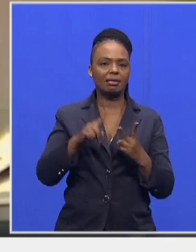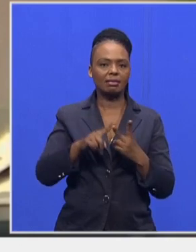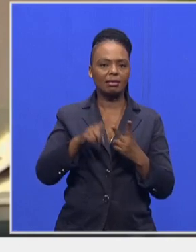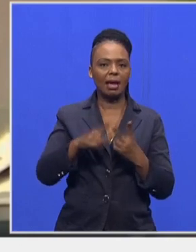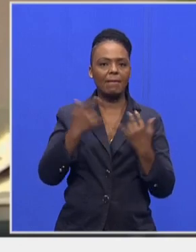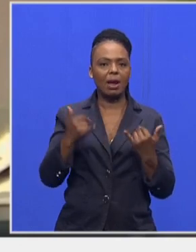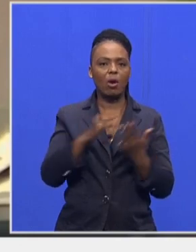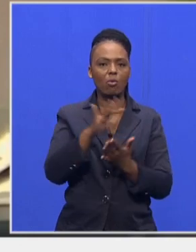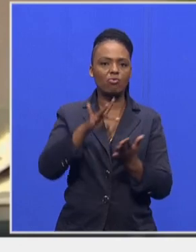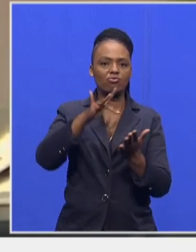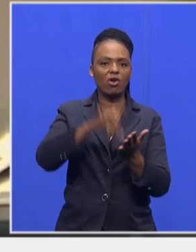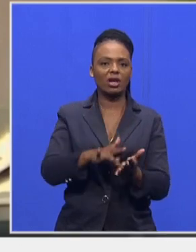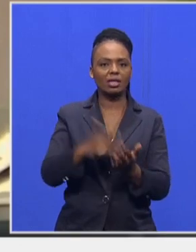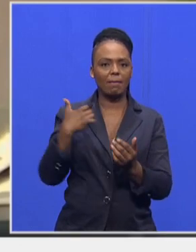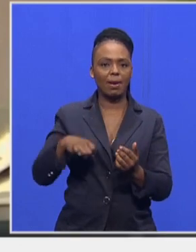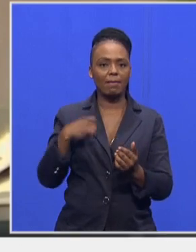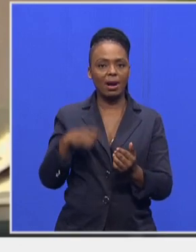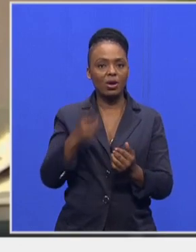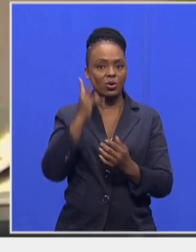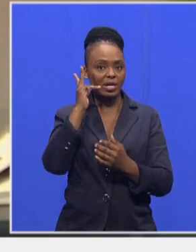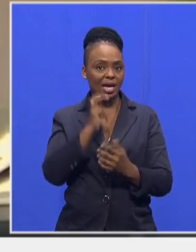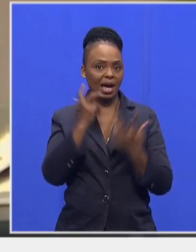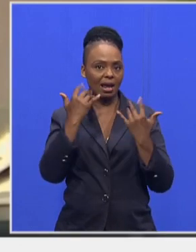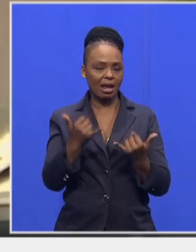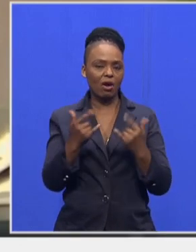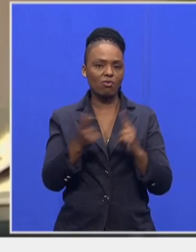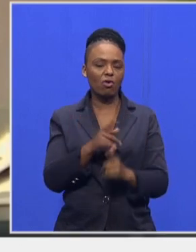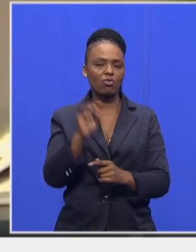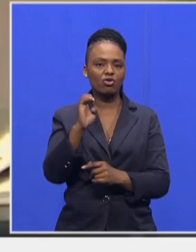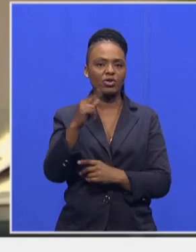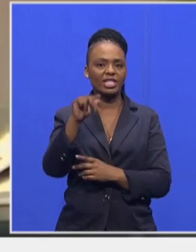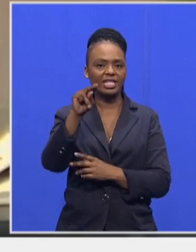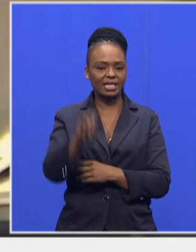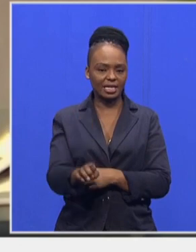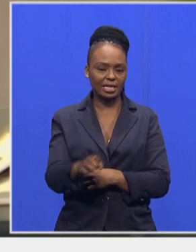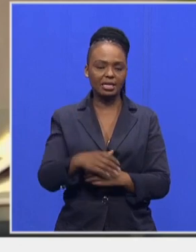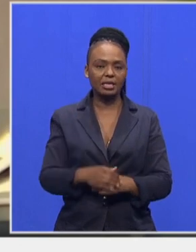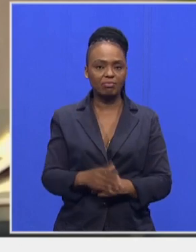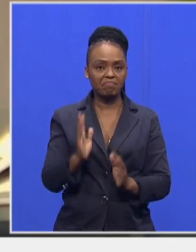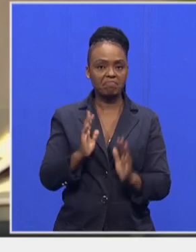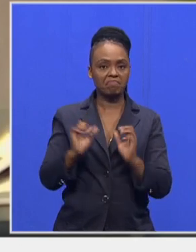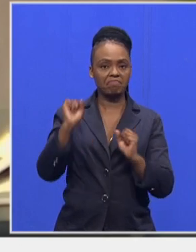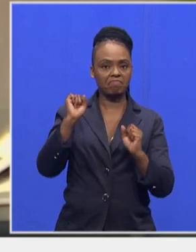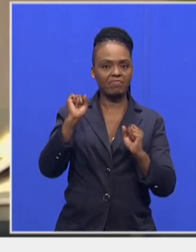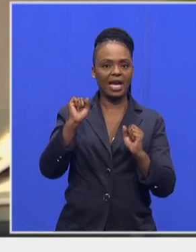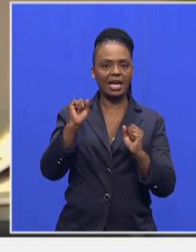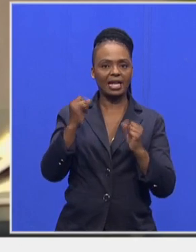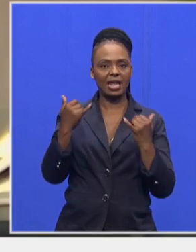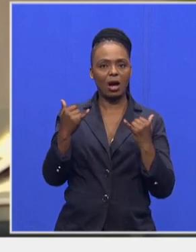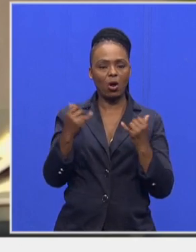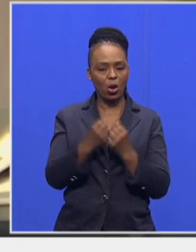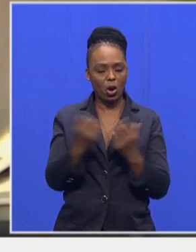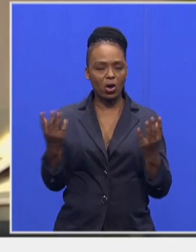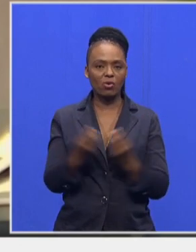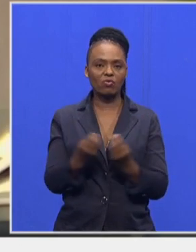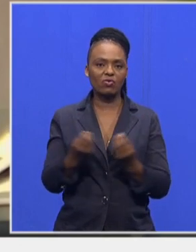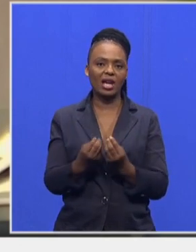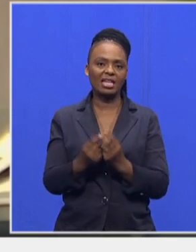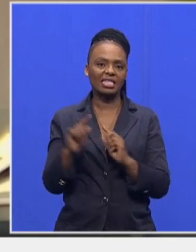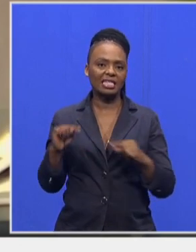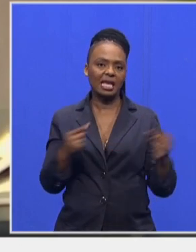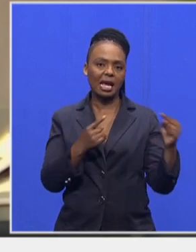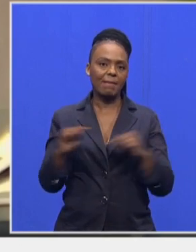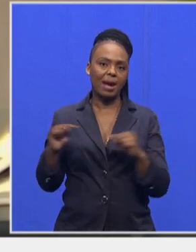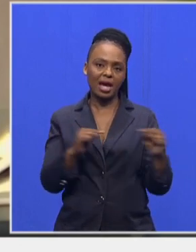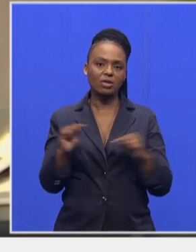there. But as you have heard here from Eugene, it seems like behind the scenes there's still a whole lot of disagreements that